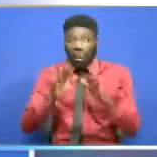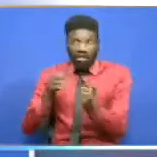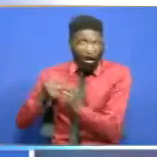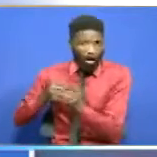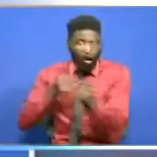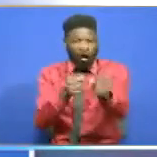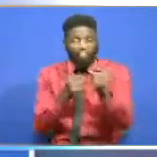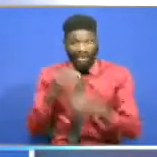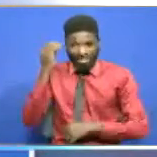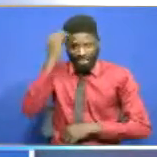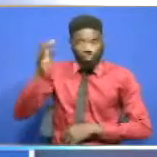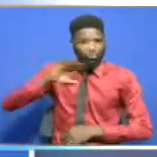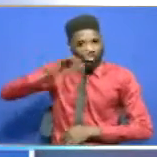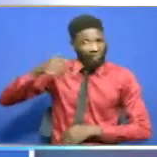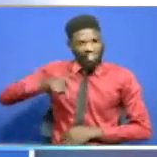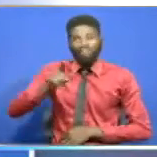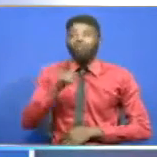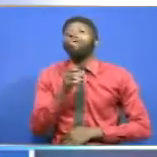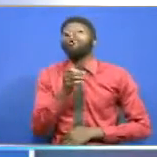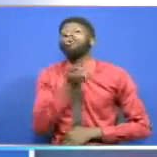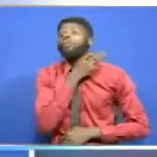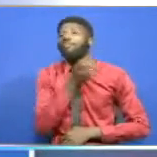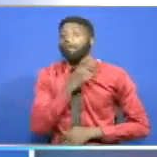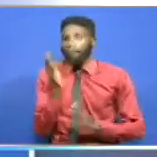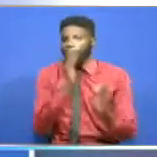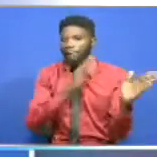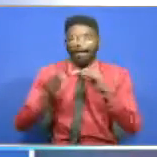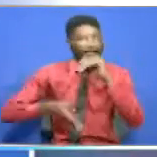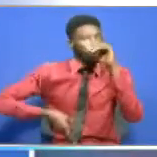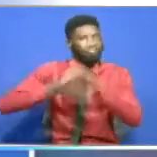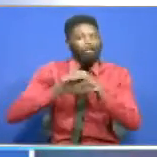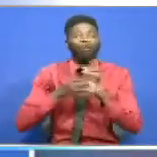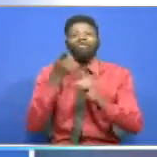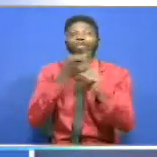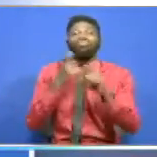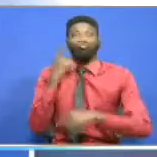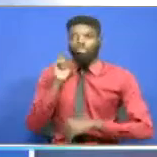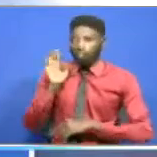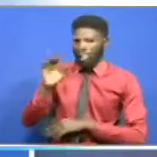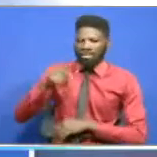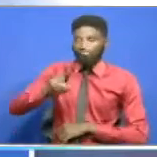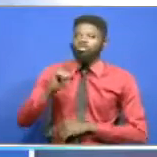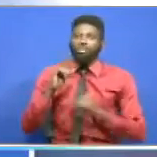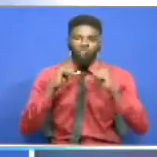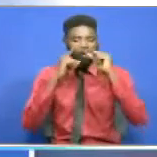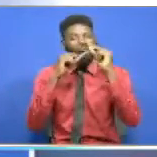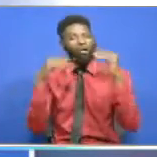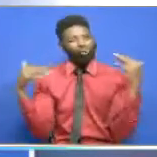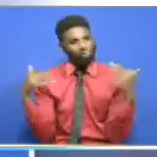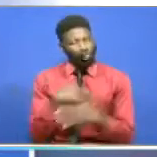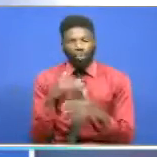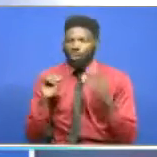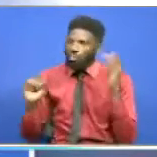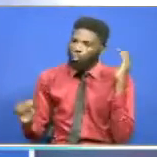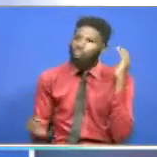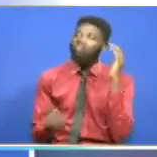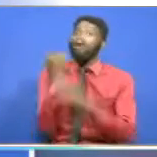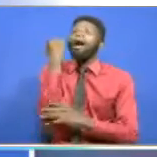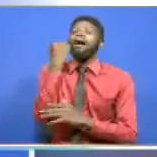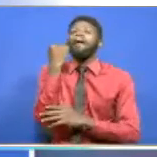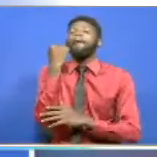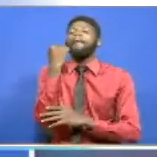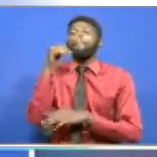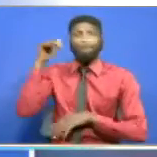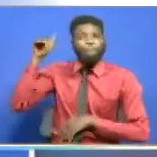over plans to evict them from their stalls. The Irate traders say they were shocked to wake up in the morning only to find their